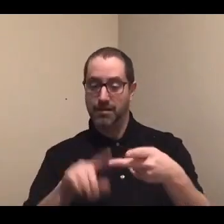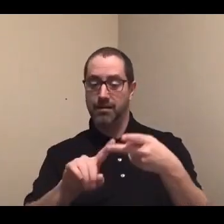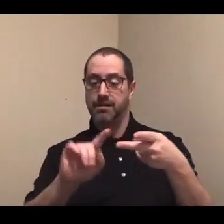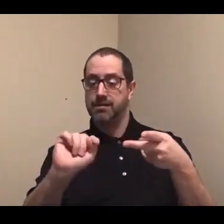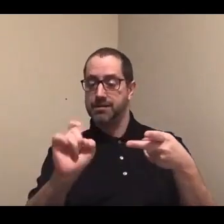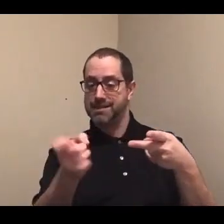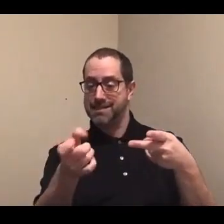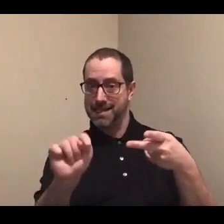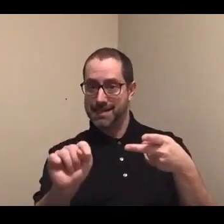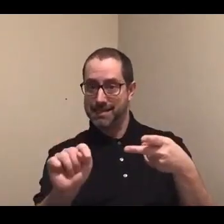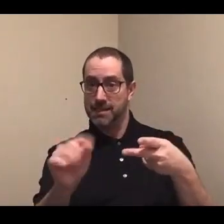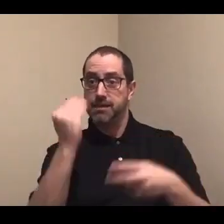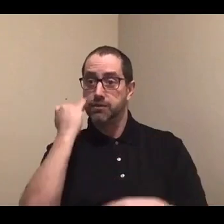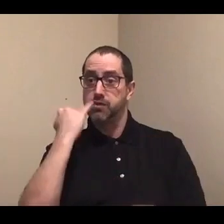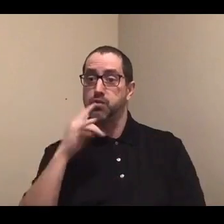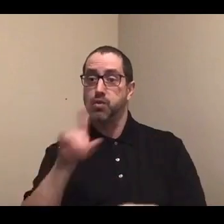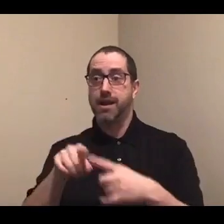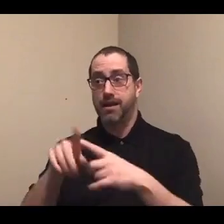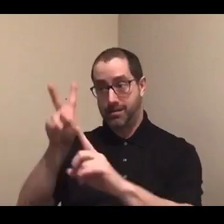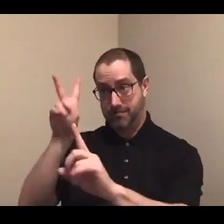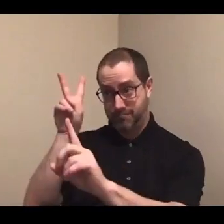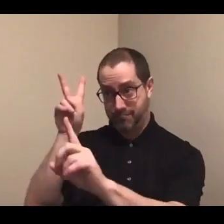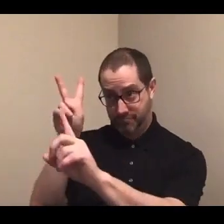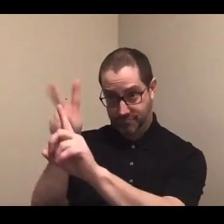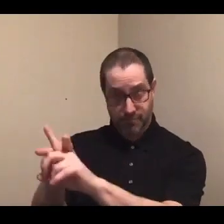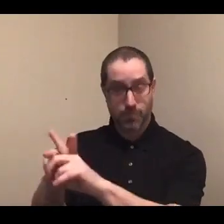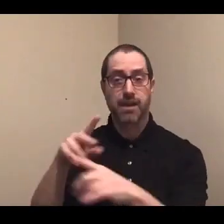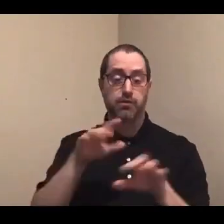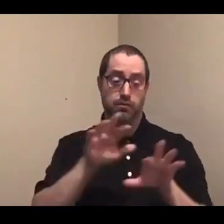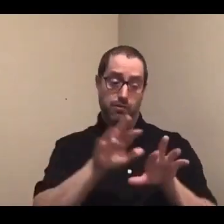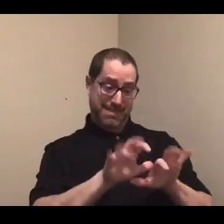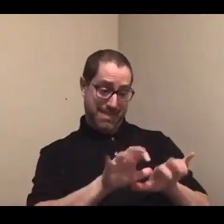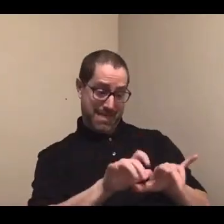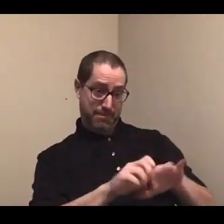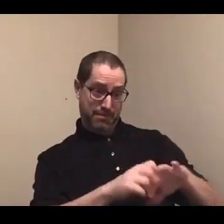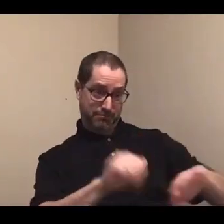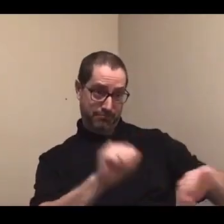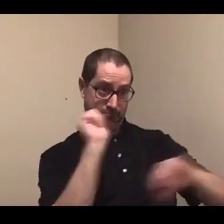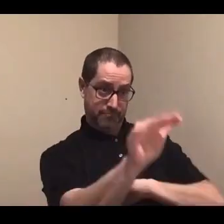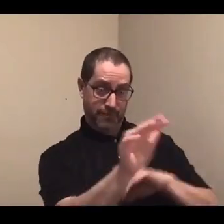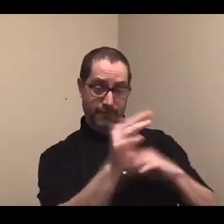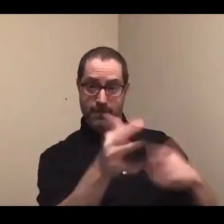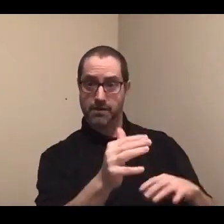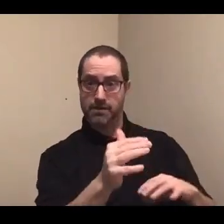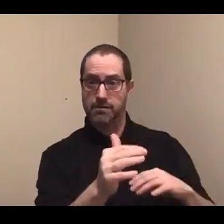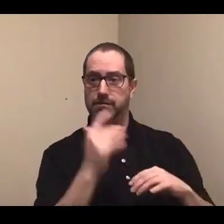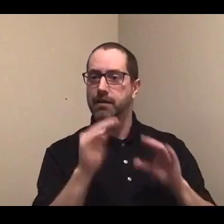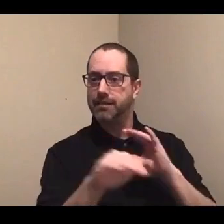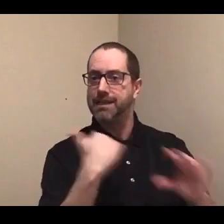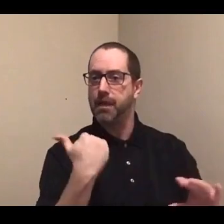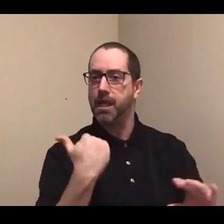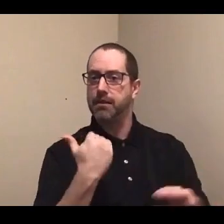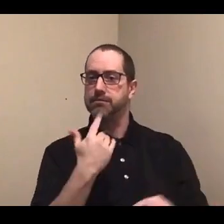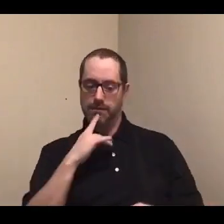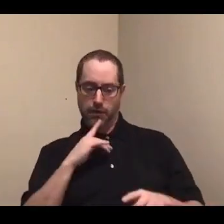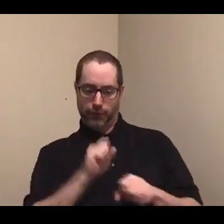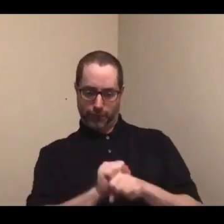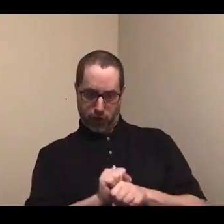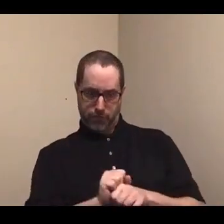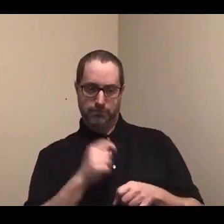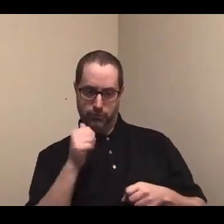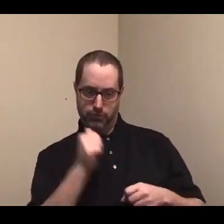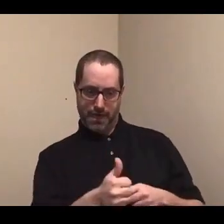when your appointment's booked through text and or email, as well as it will keep you up to date of important clinic information and